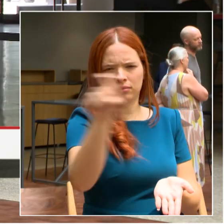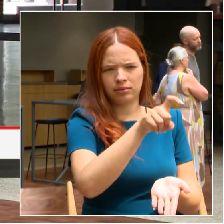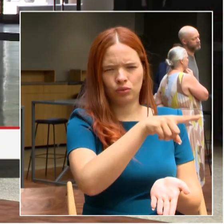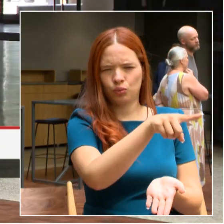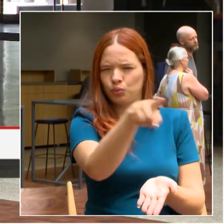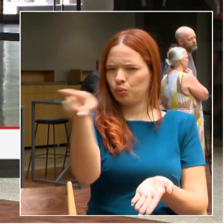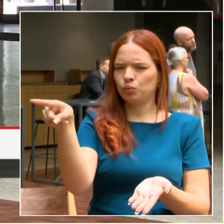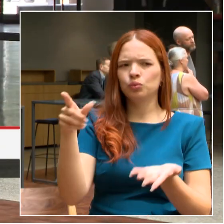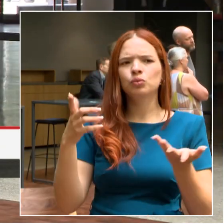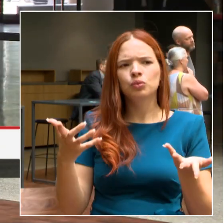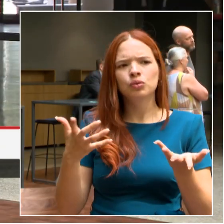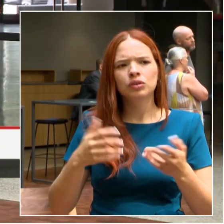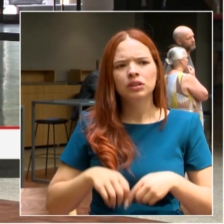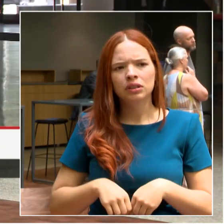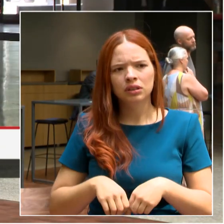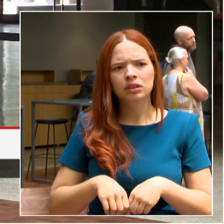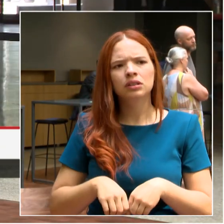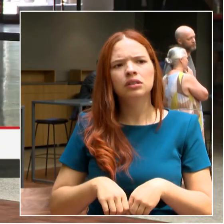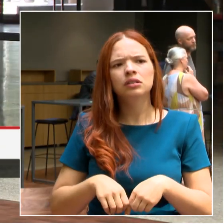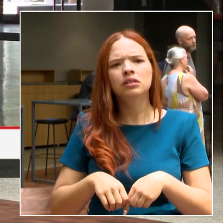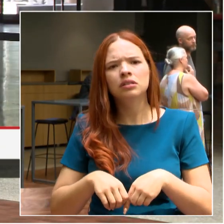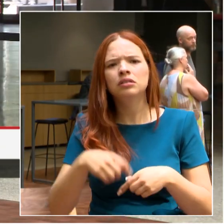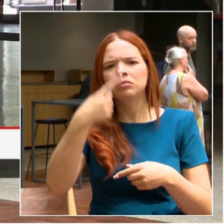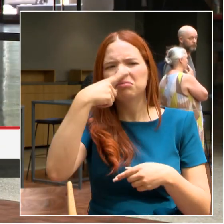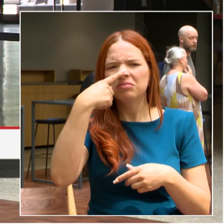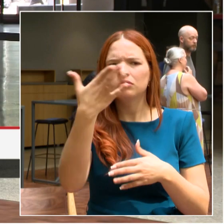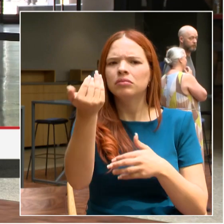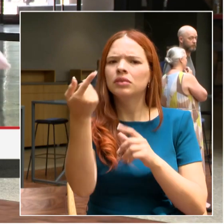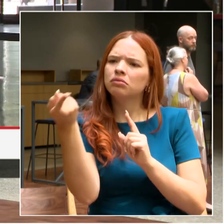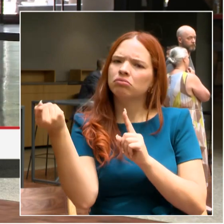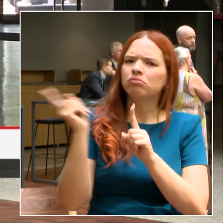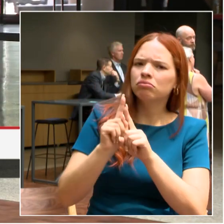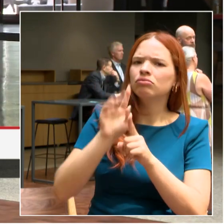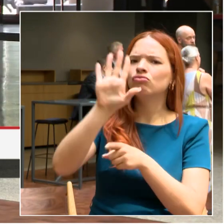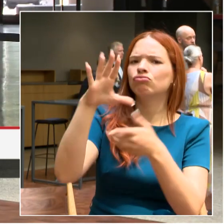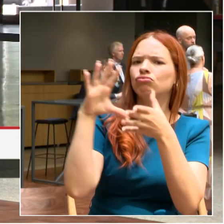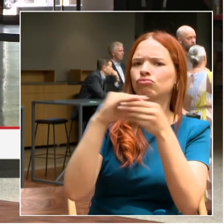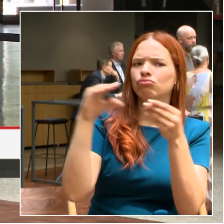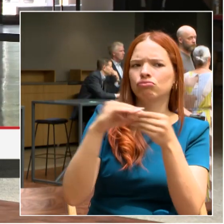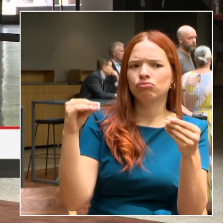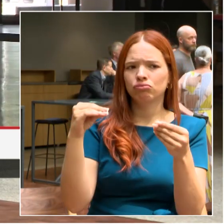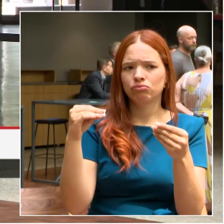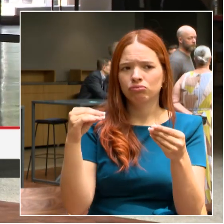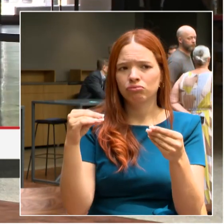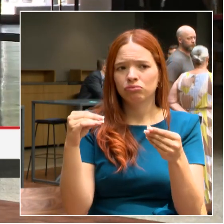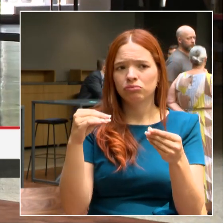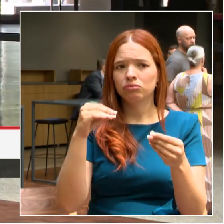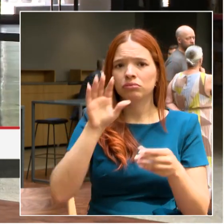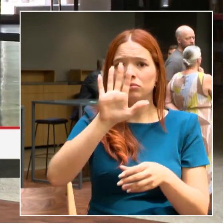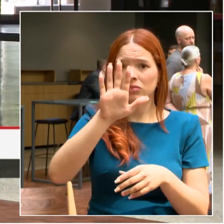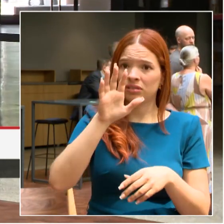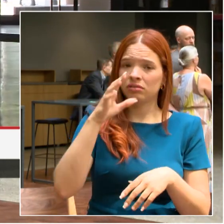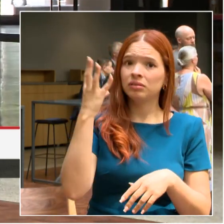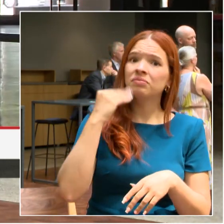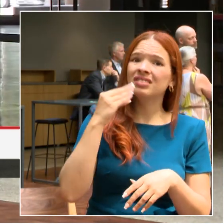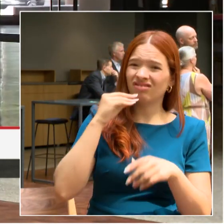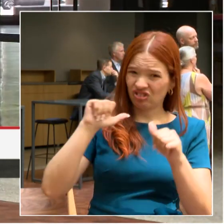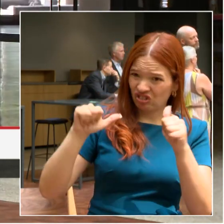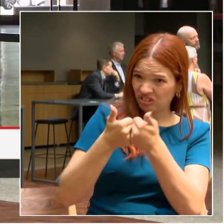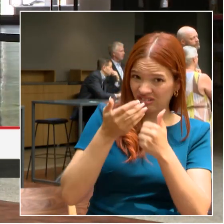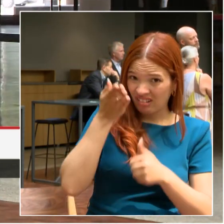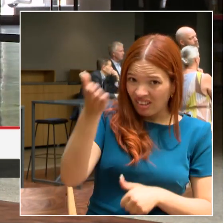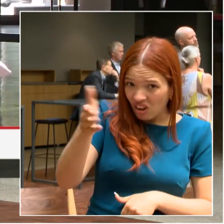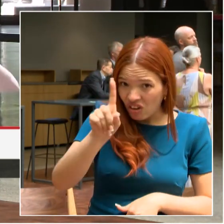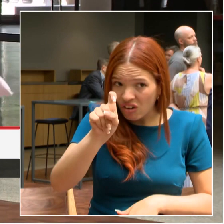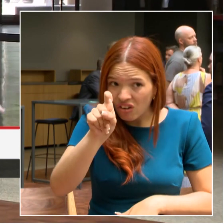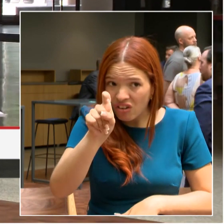your perspectives. Yeah, come on up to the microphone, share your perspectives. You're facing challenges like this in Philadelphia. Talk about what you